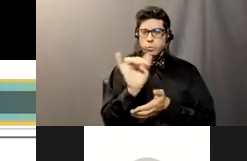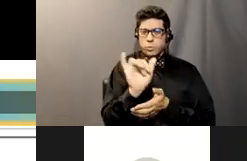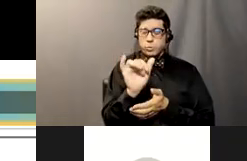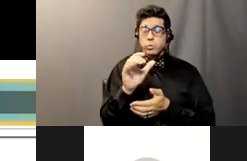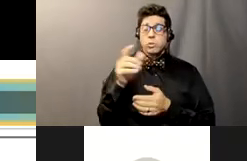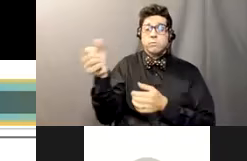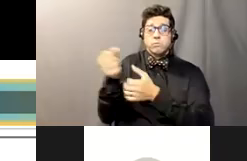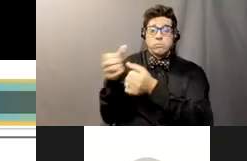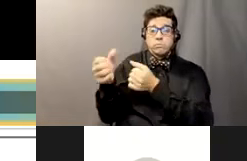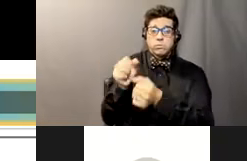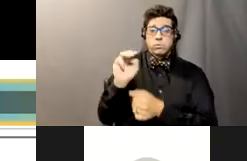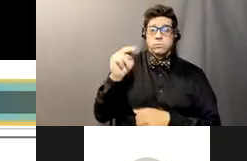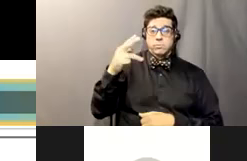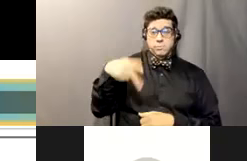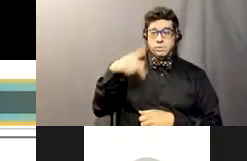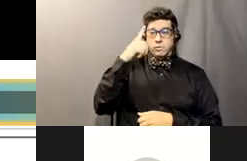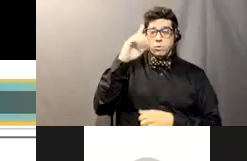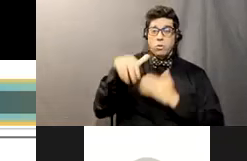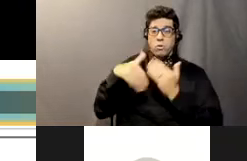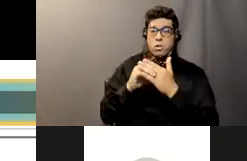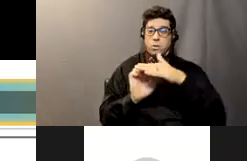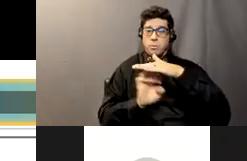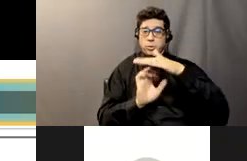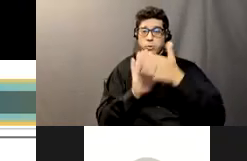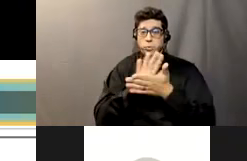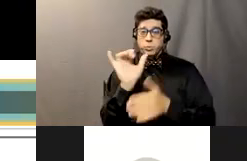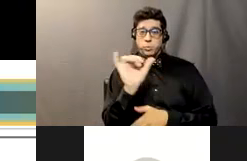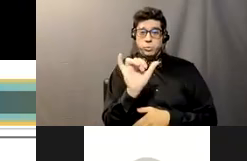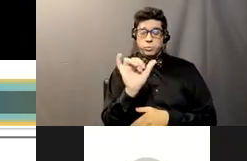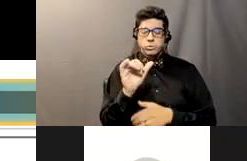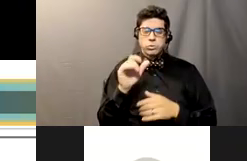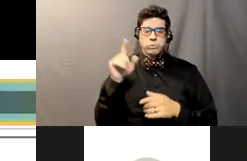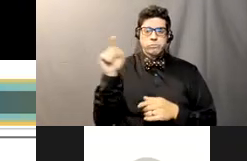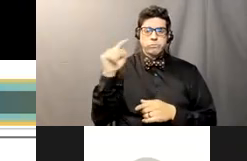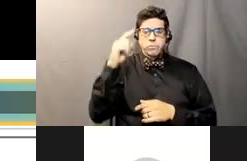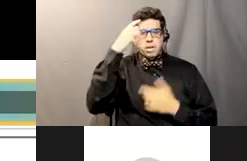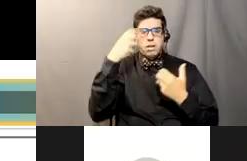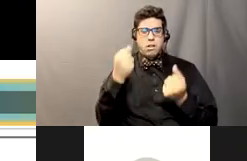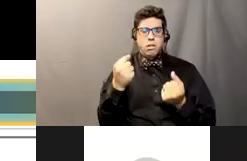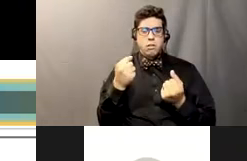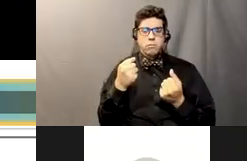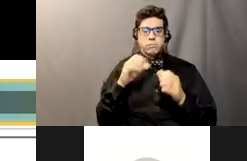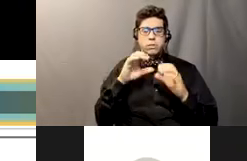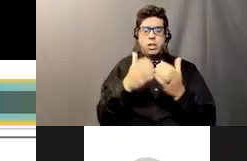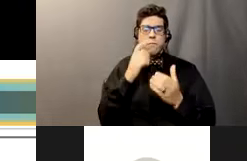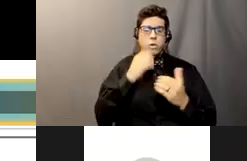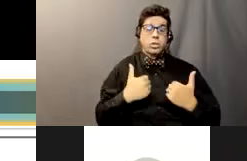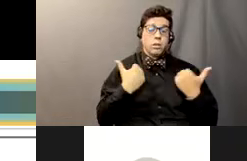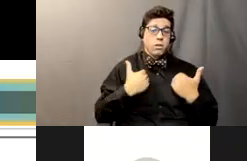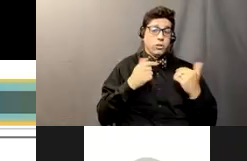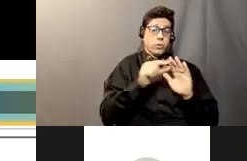health professionals for all of our elementaries as well. And so looking to incorporate mental health clubs on our younger grades as